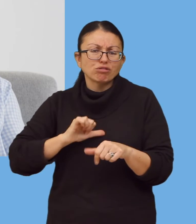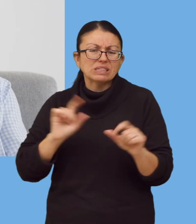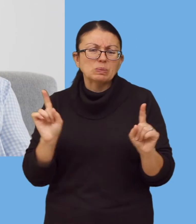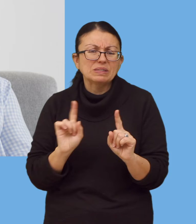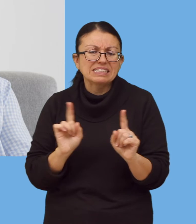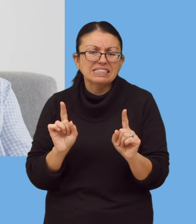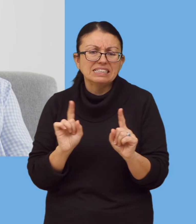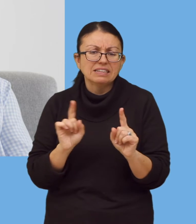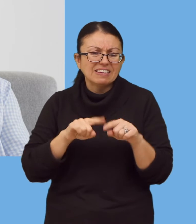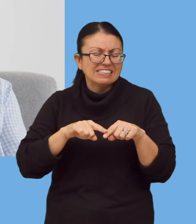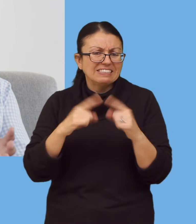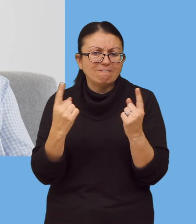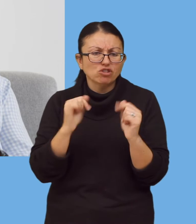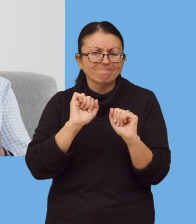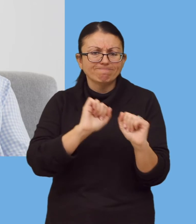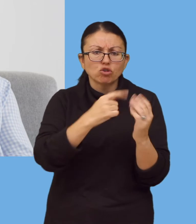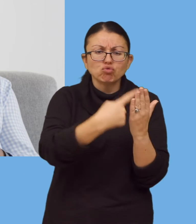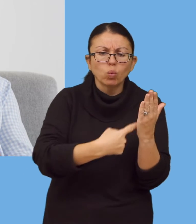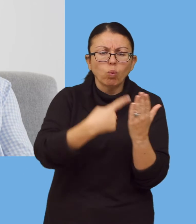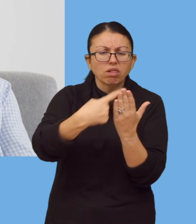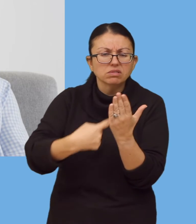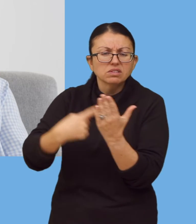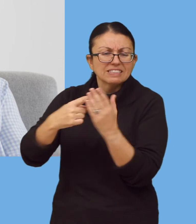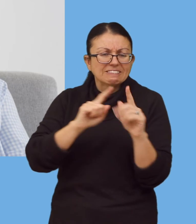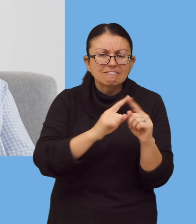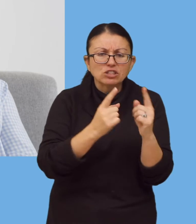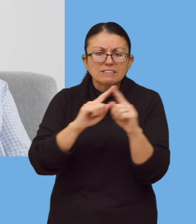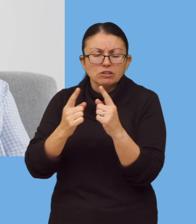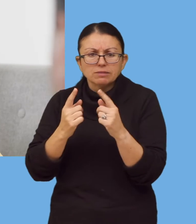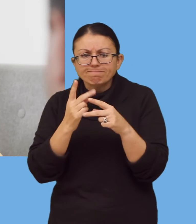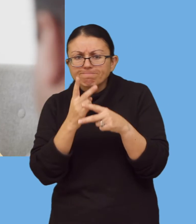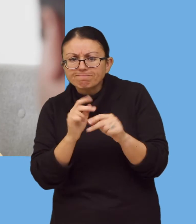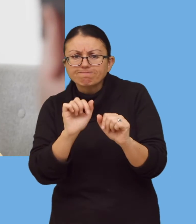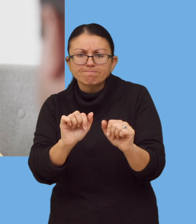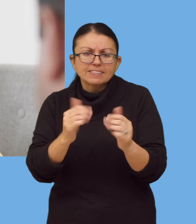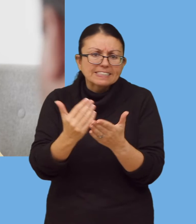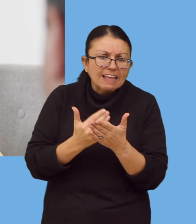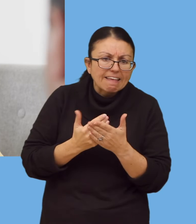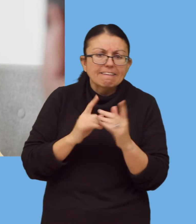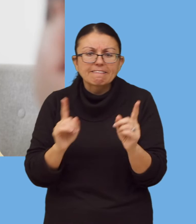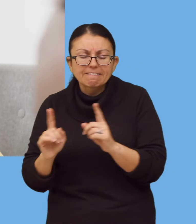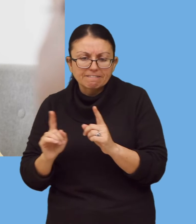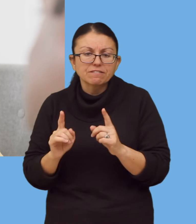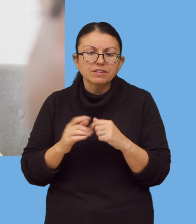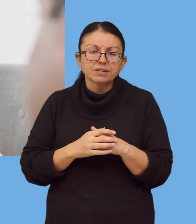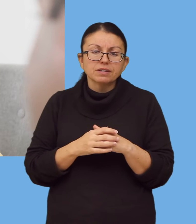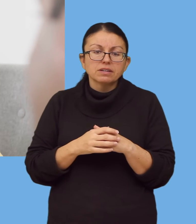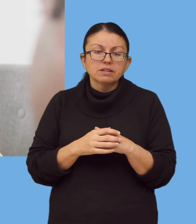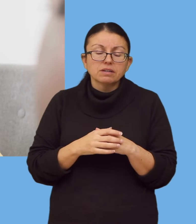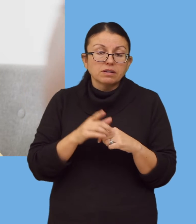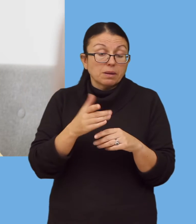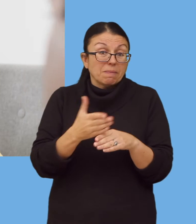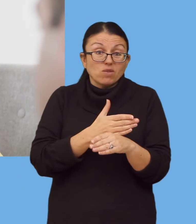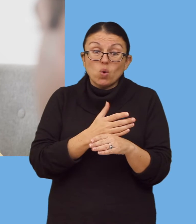be a different policy or guideline for your safety that's there. Essentially, we say before your surgery, nothing